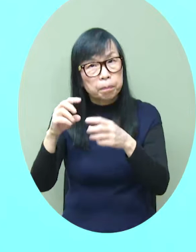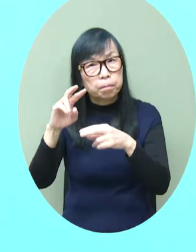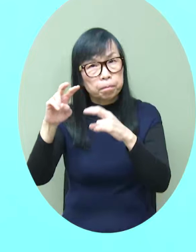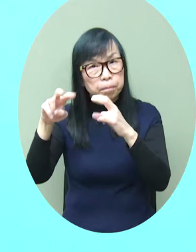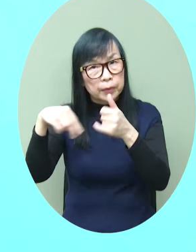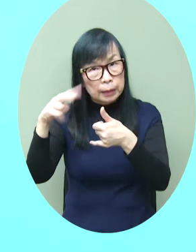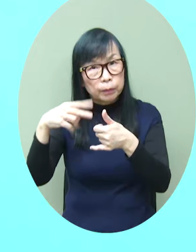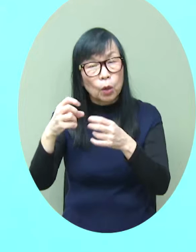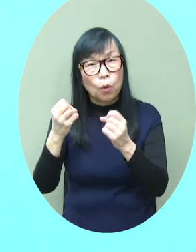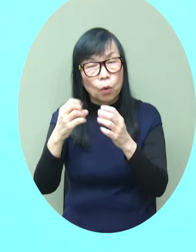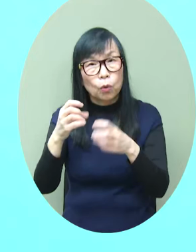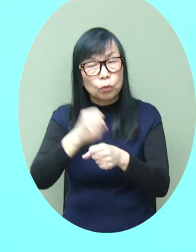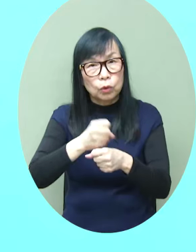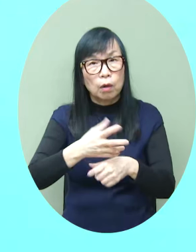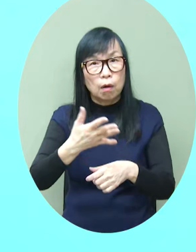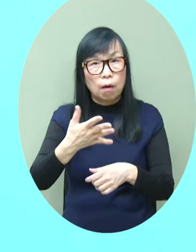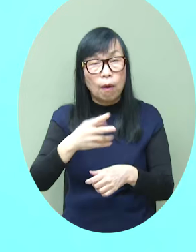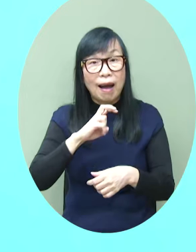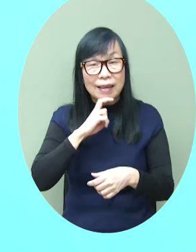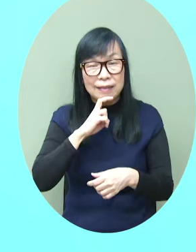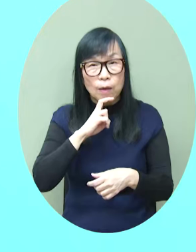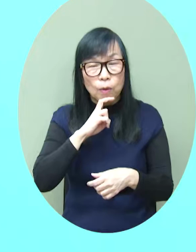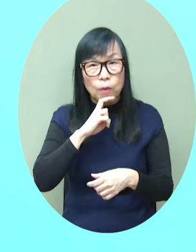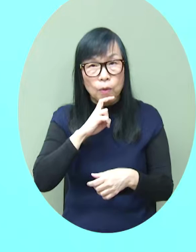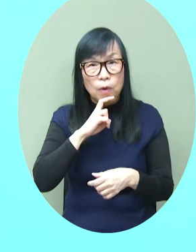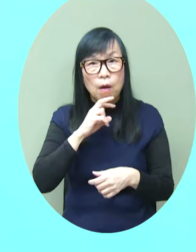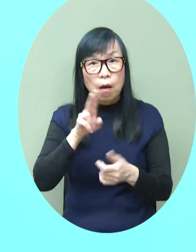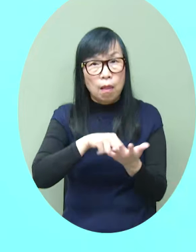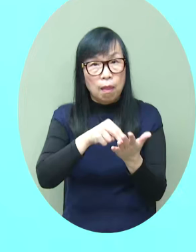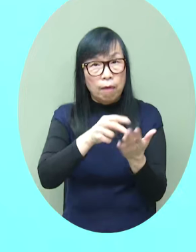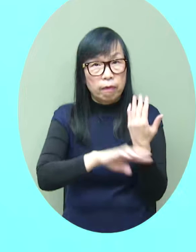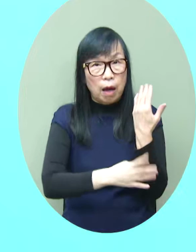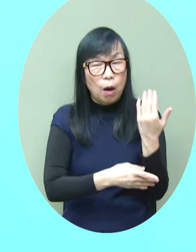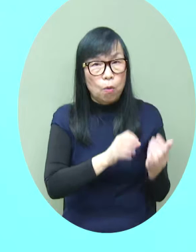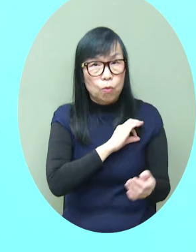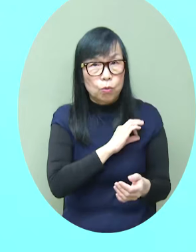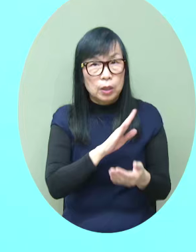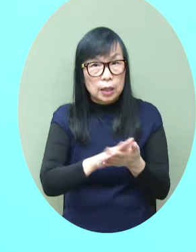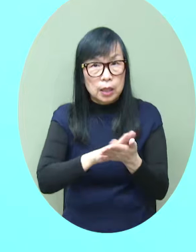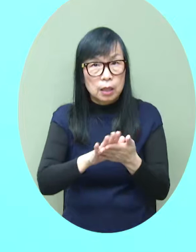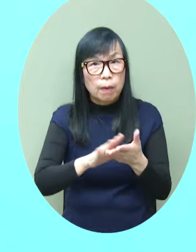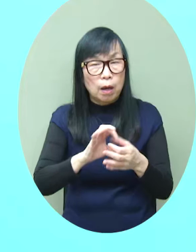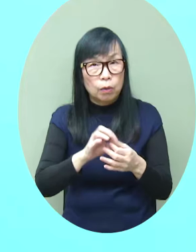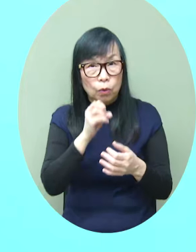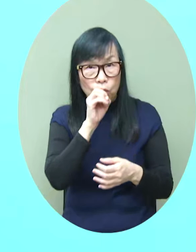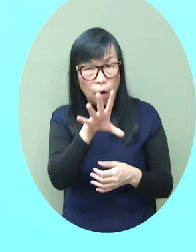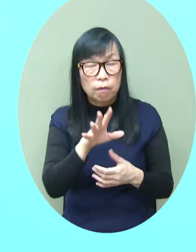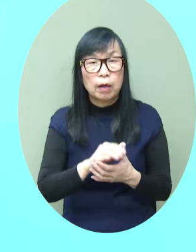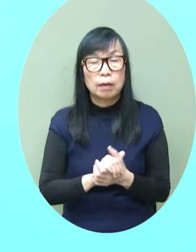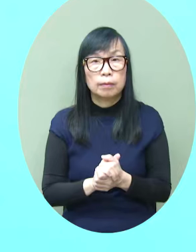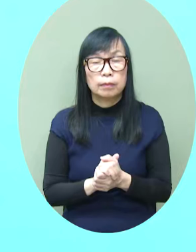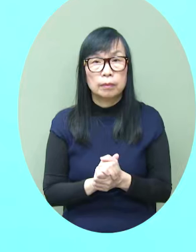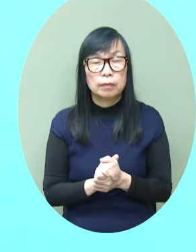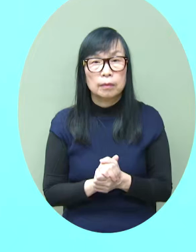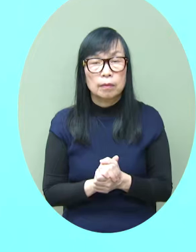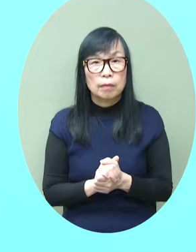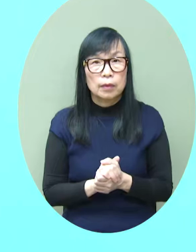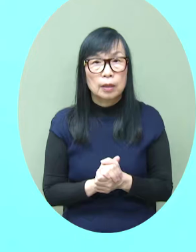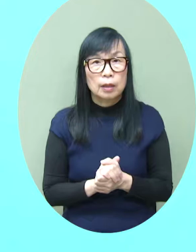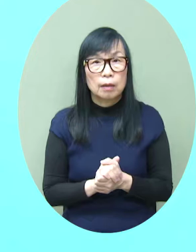panel this afternoon, this review was prompted by me in answering a question in